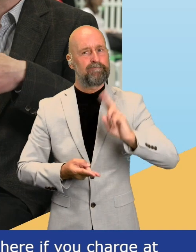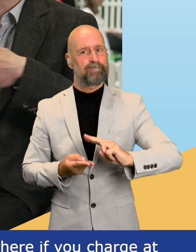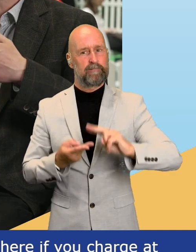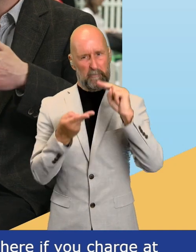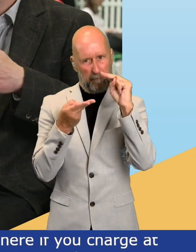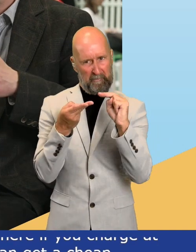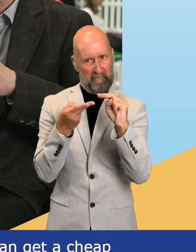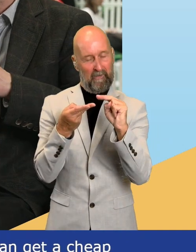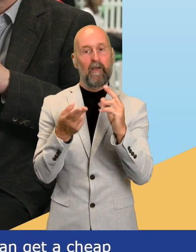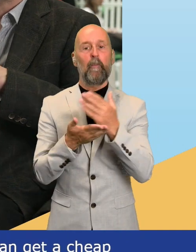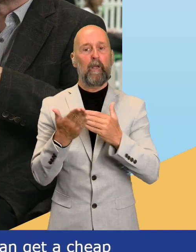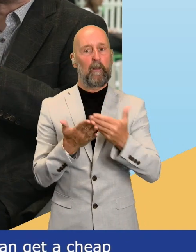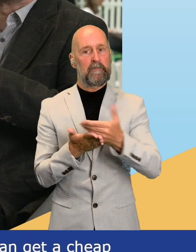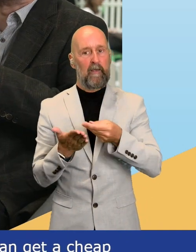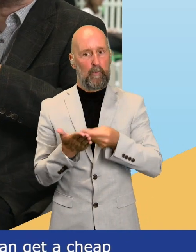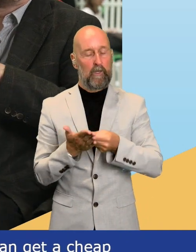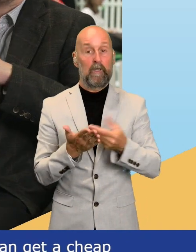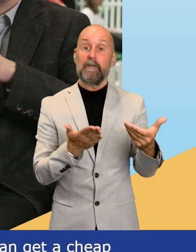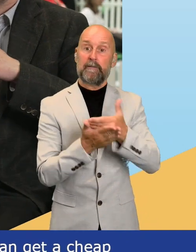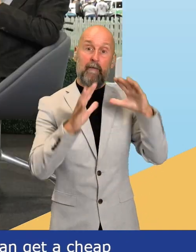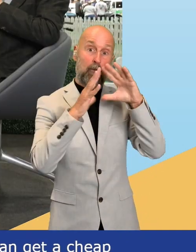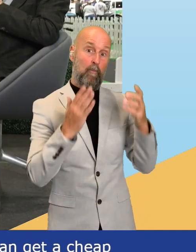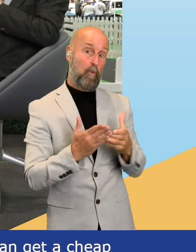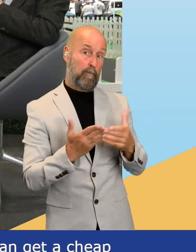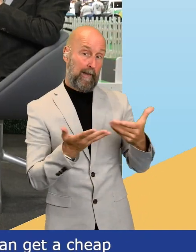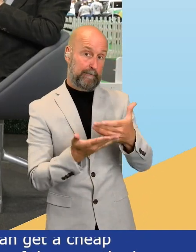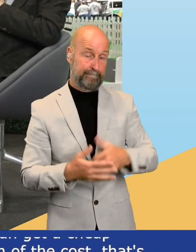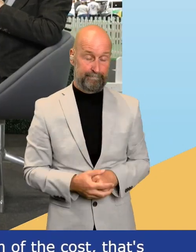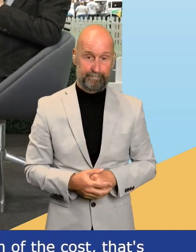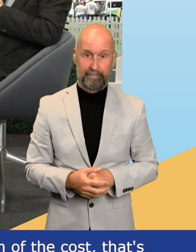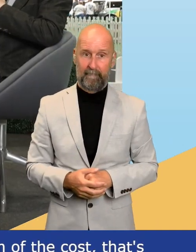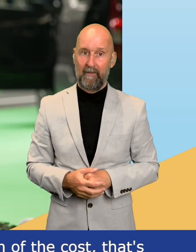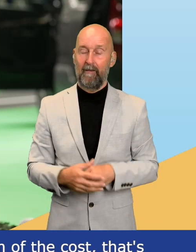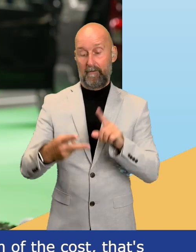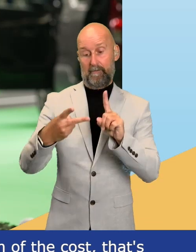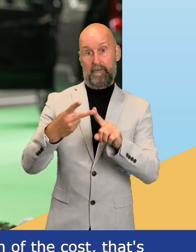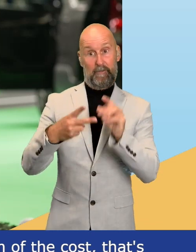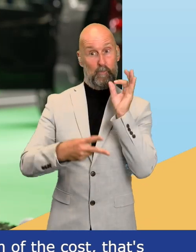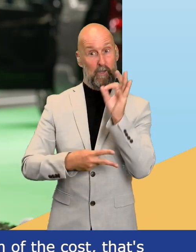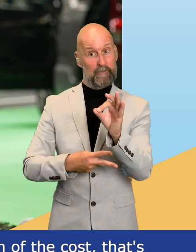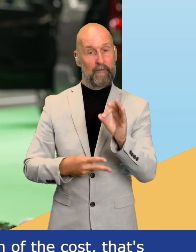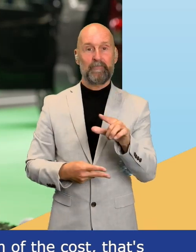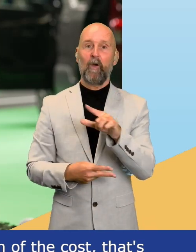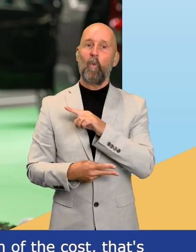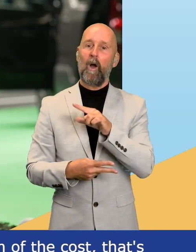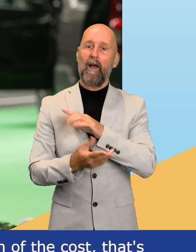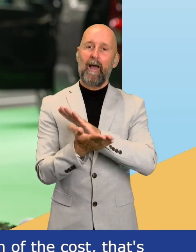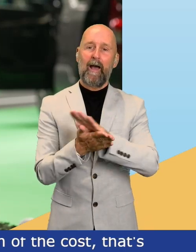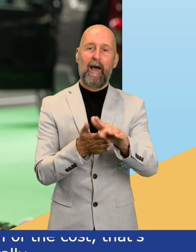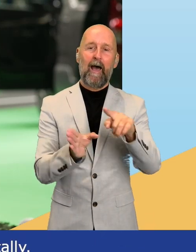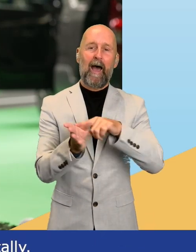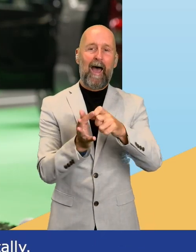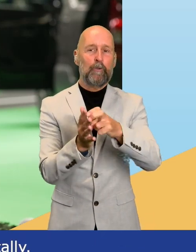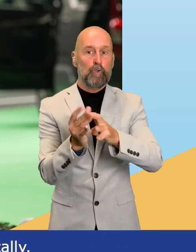starts to really start to pay you in the pocket, not just environmentally. Yeah, gotcha. So this is an interesting one. Why are hydrogen cars not more